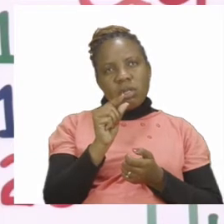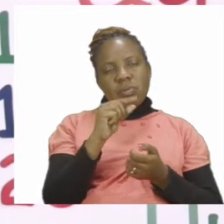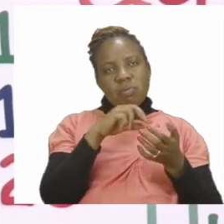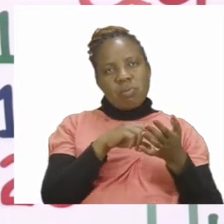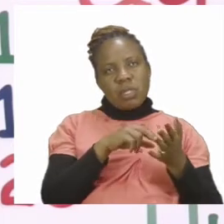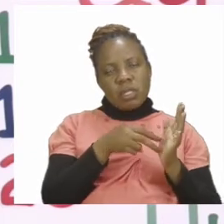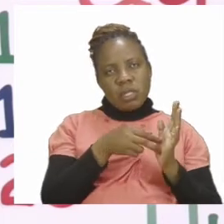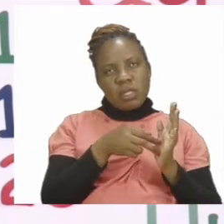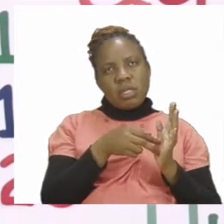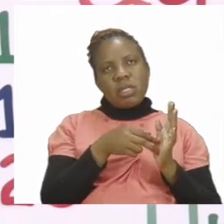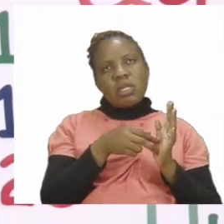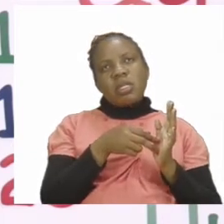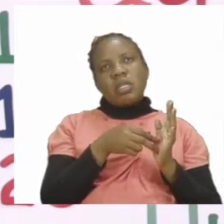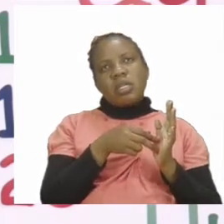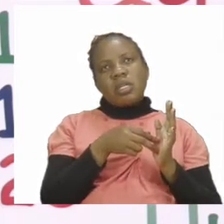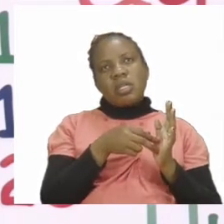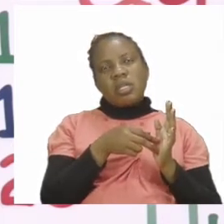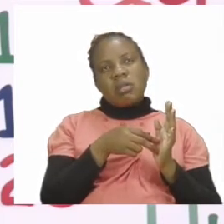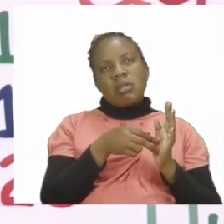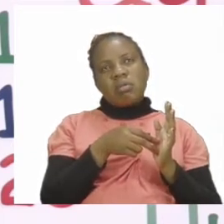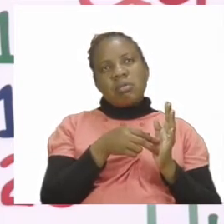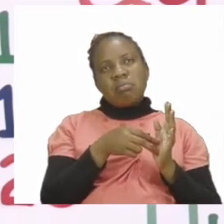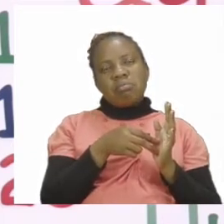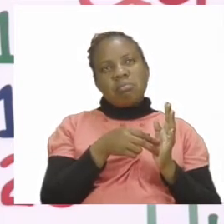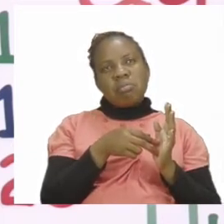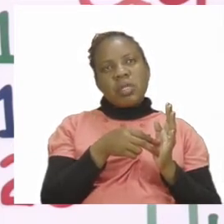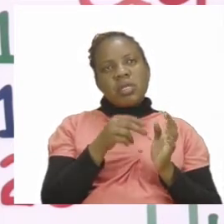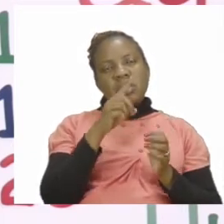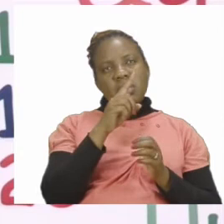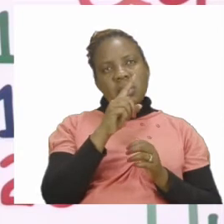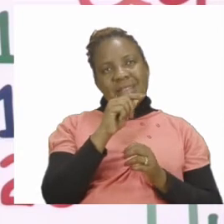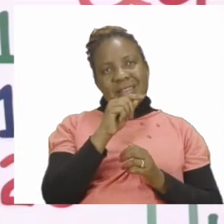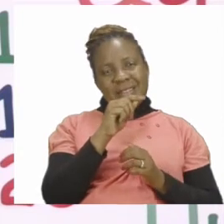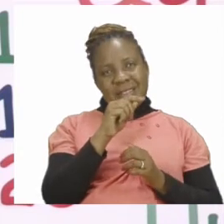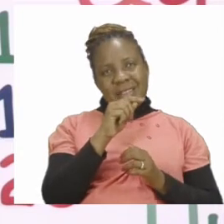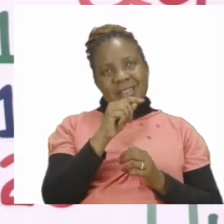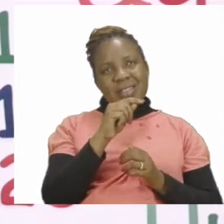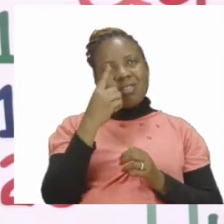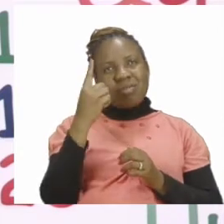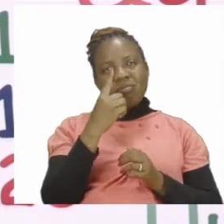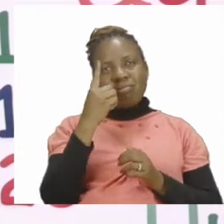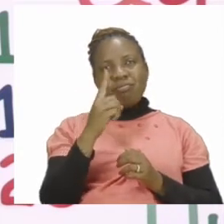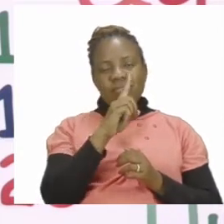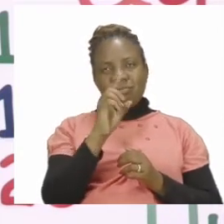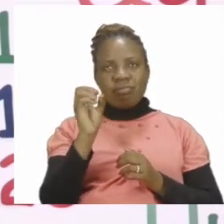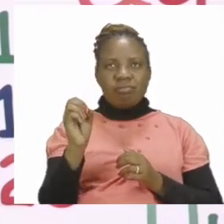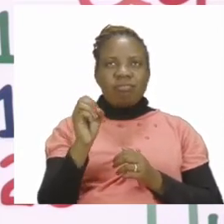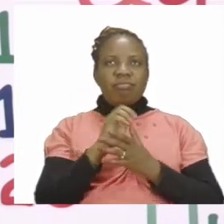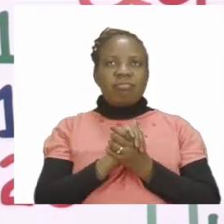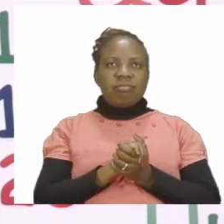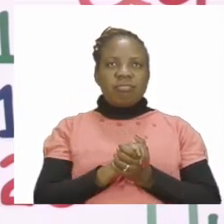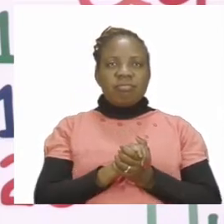case, our tens will then be 10. So if we round